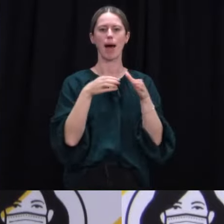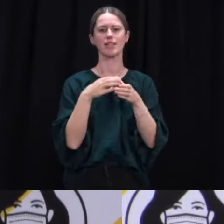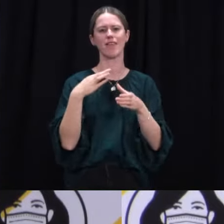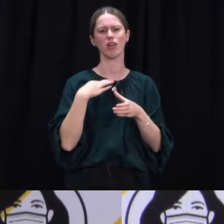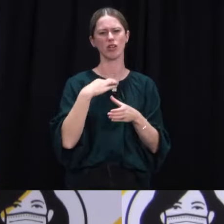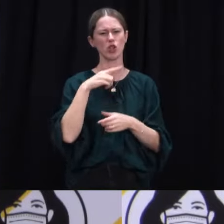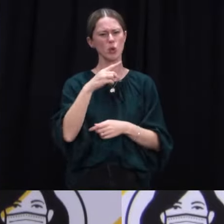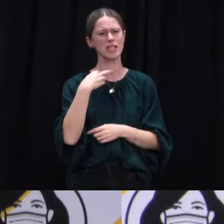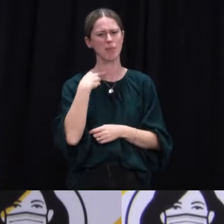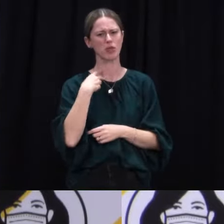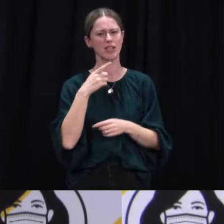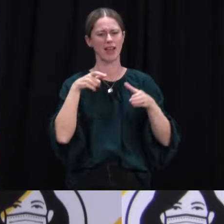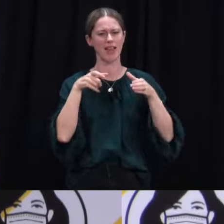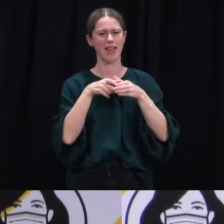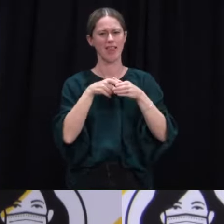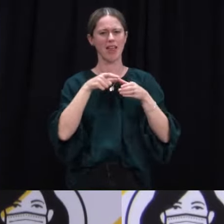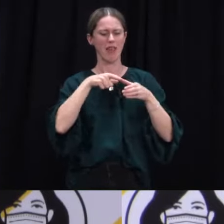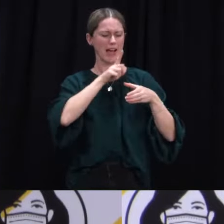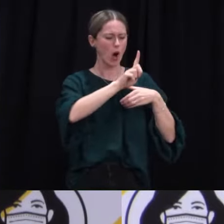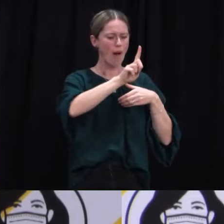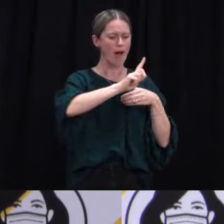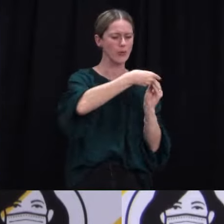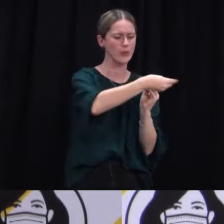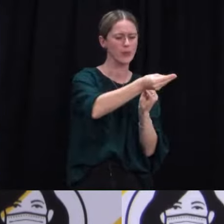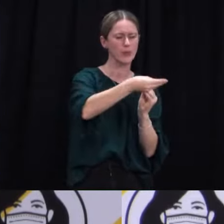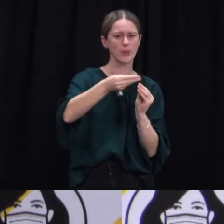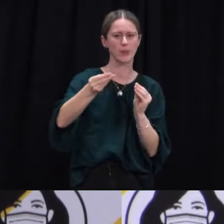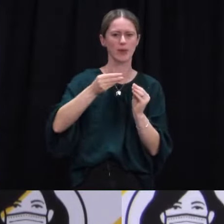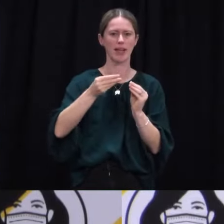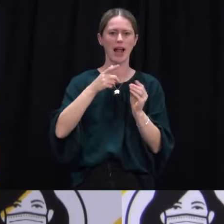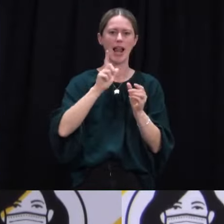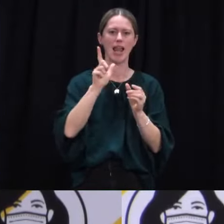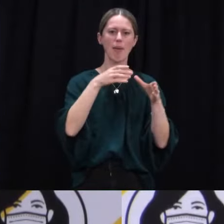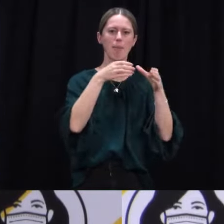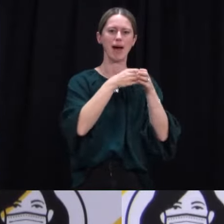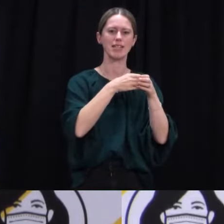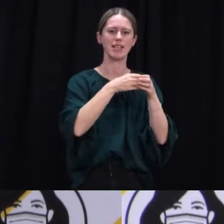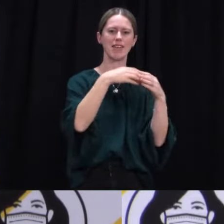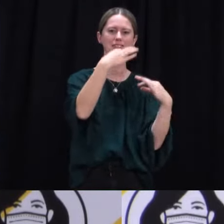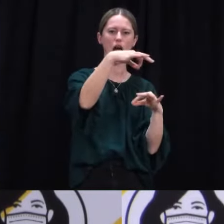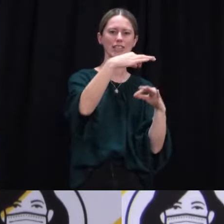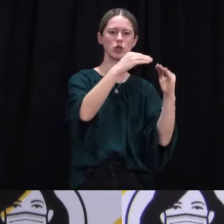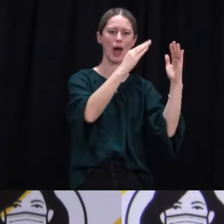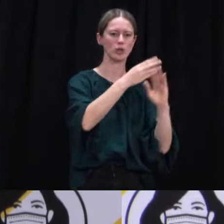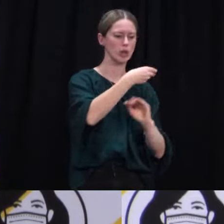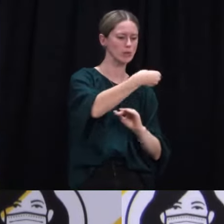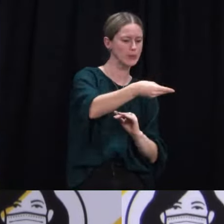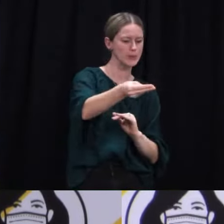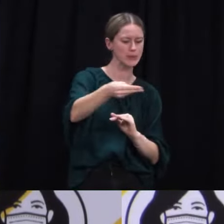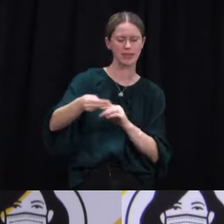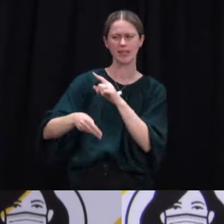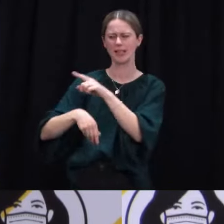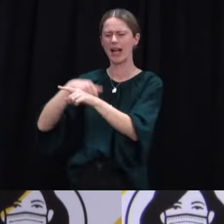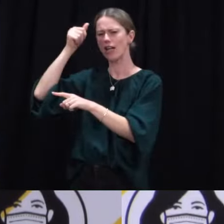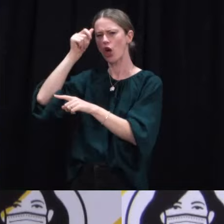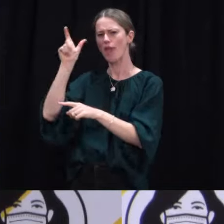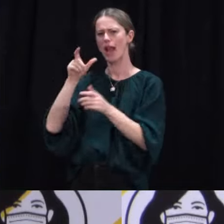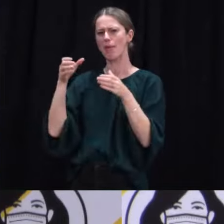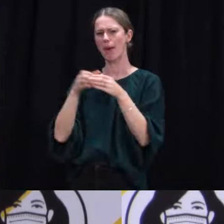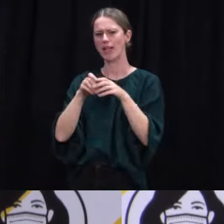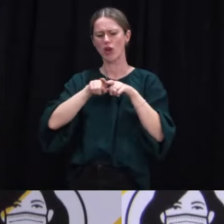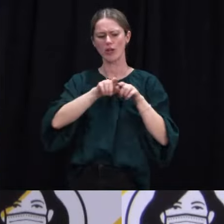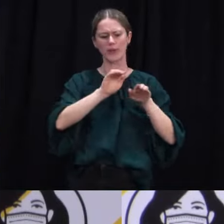to distribute Labour Party materials? I know the Labour Party has been going to great lengths to contact every individual